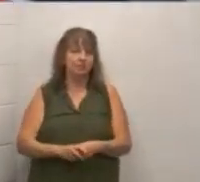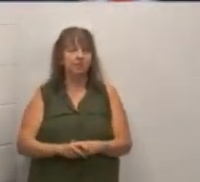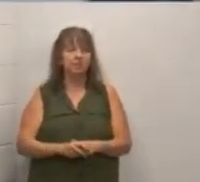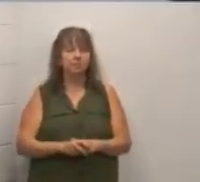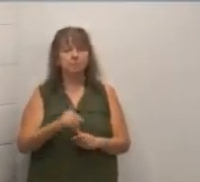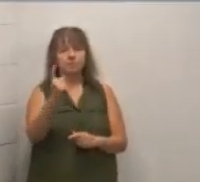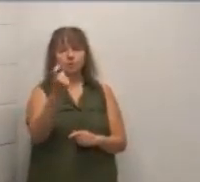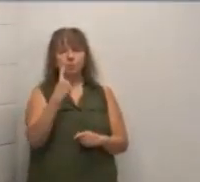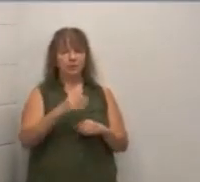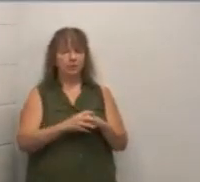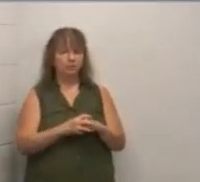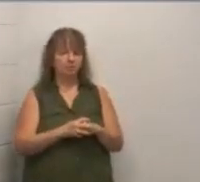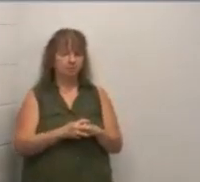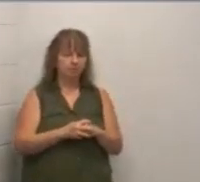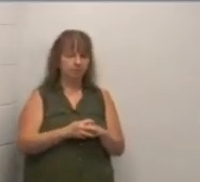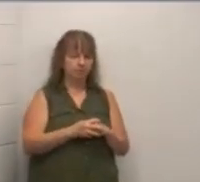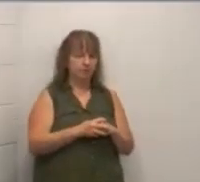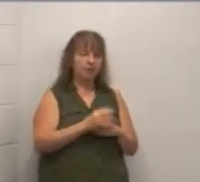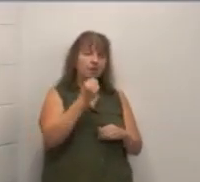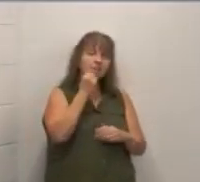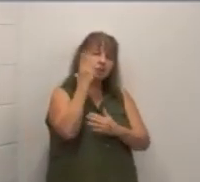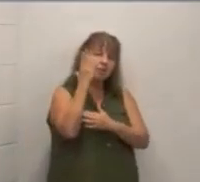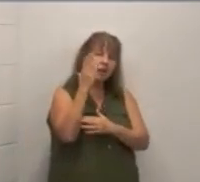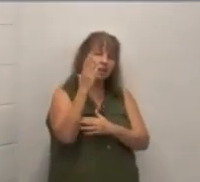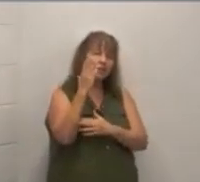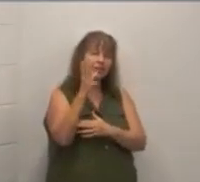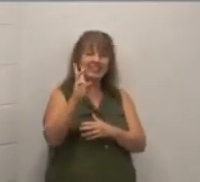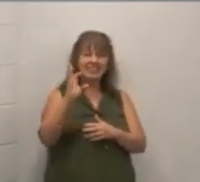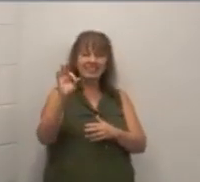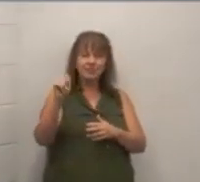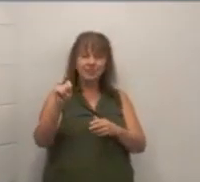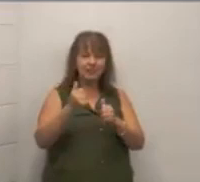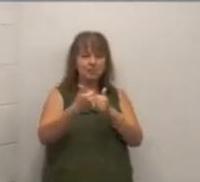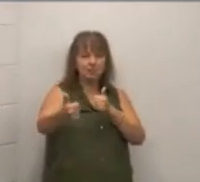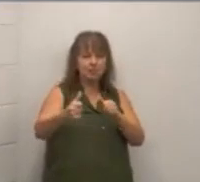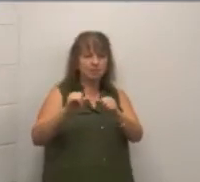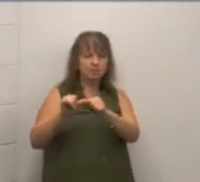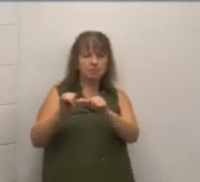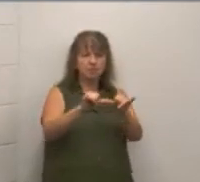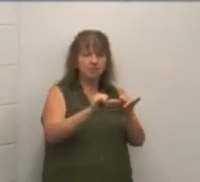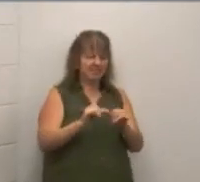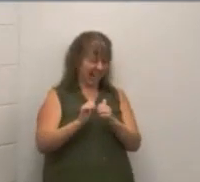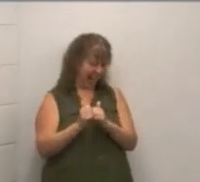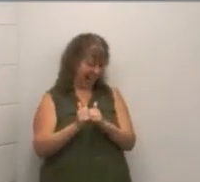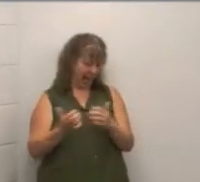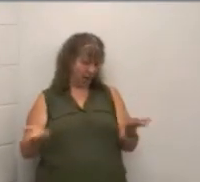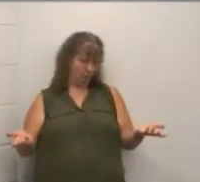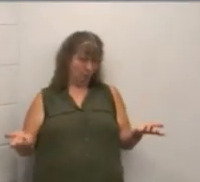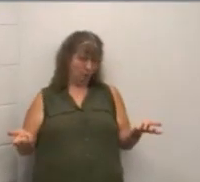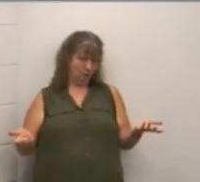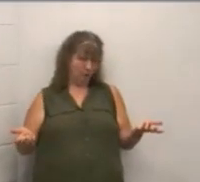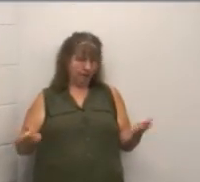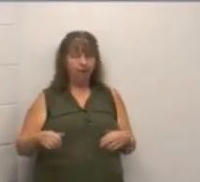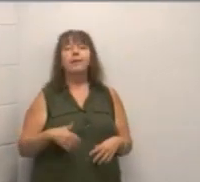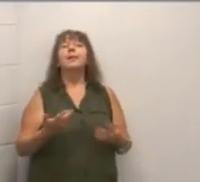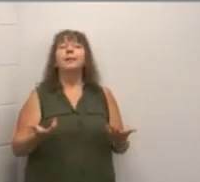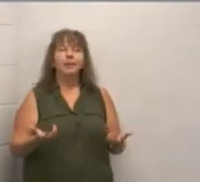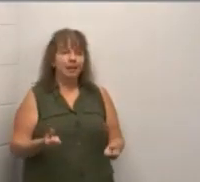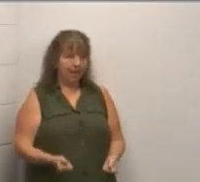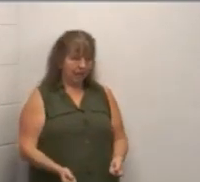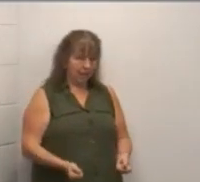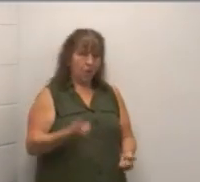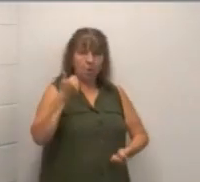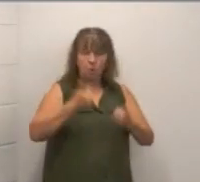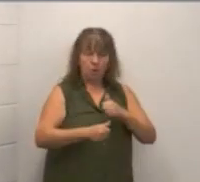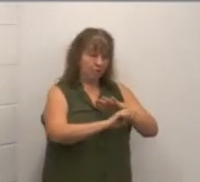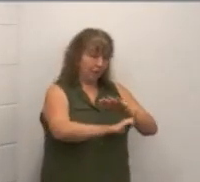How is social distancing planned for lunch periods? Depending on the level, we do have cafeteria plans for elementary, middle,